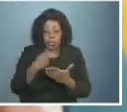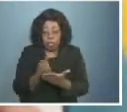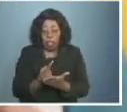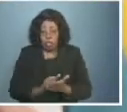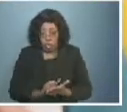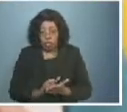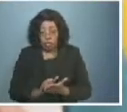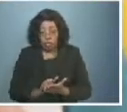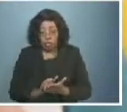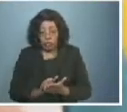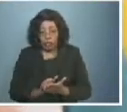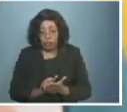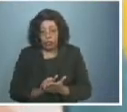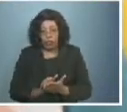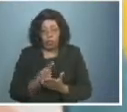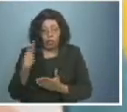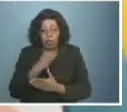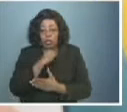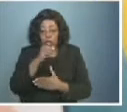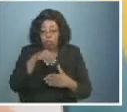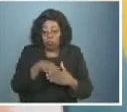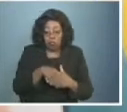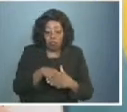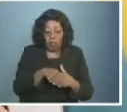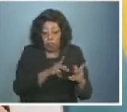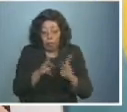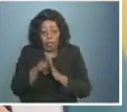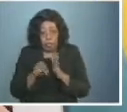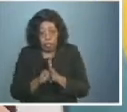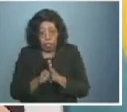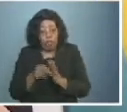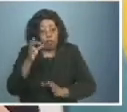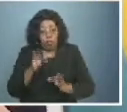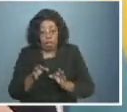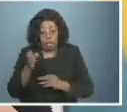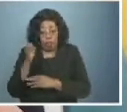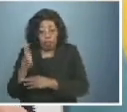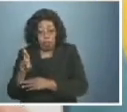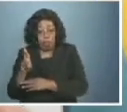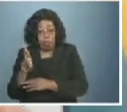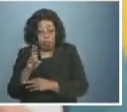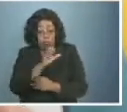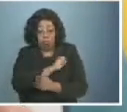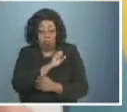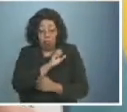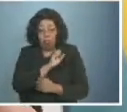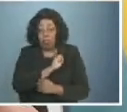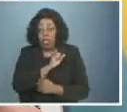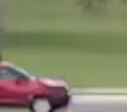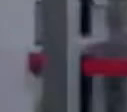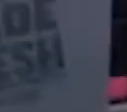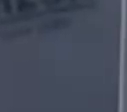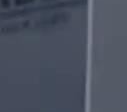not in those discussions. We were not involved in the preparation for trial. And in fact, if Mr. Ash walked right in front of me, I couldn't even tell you what he looked